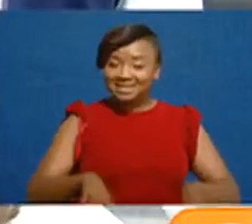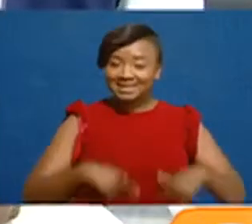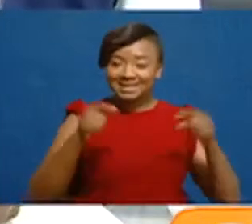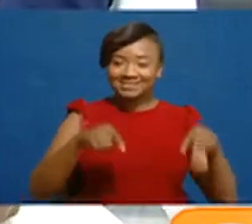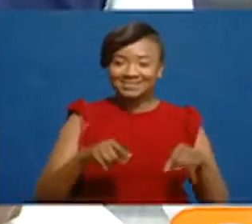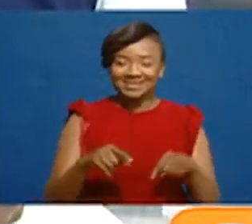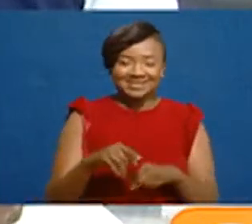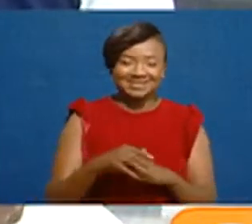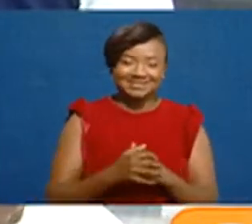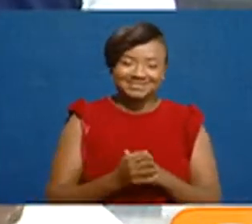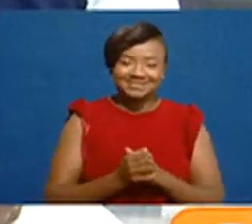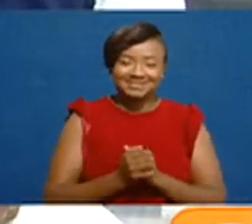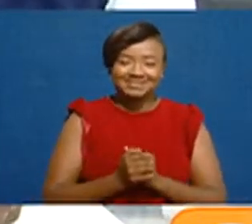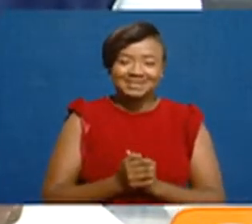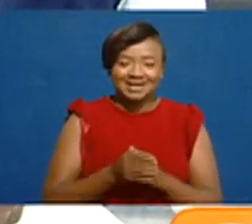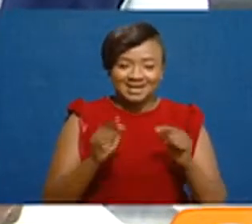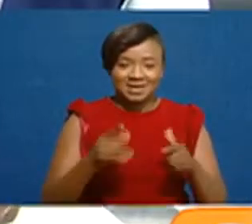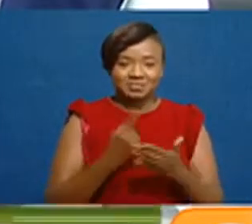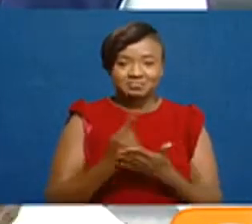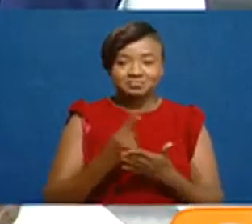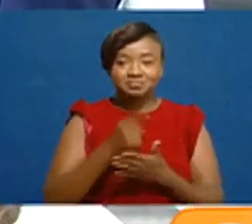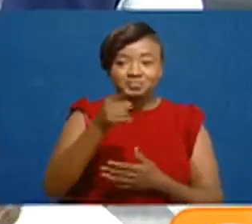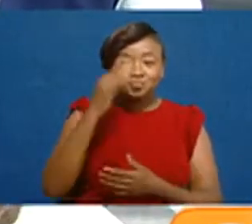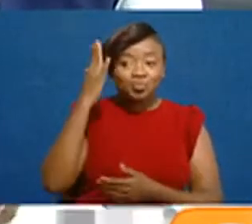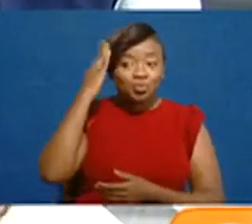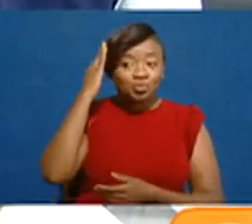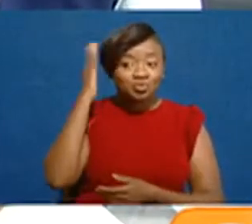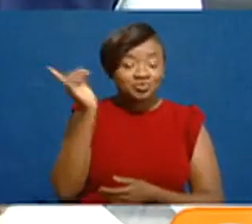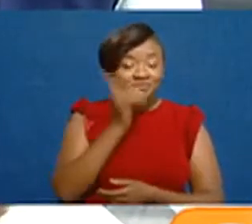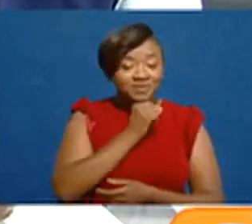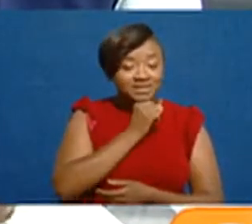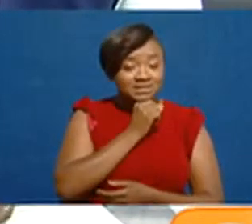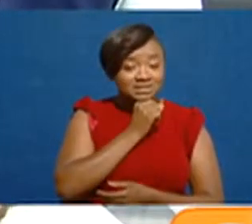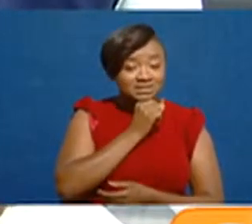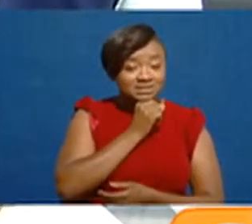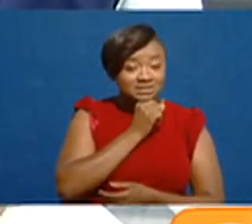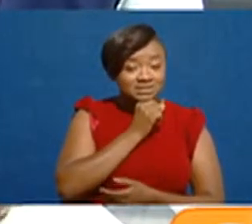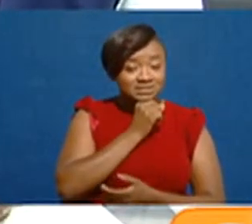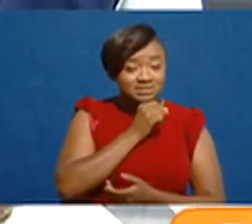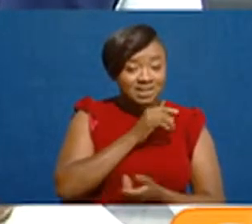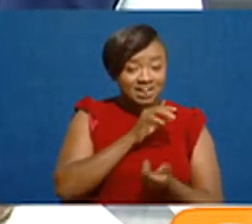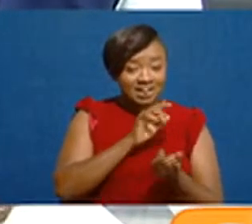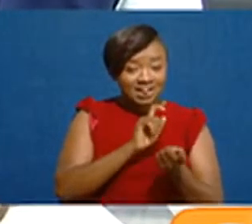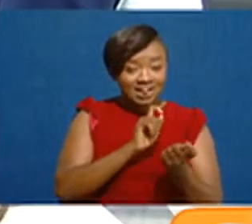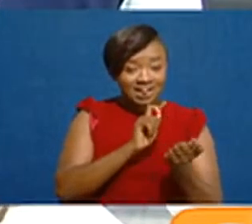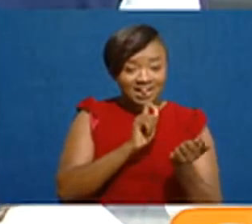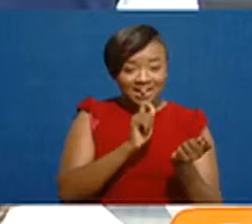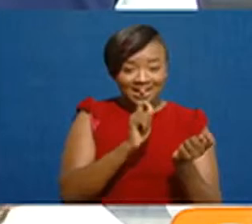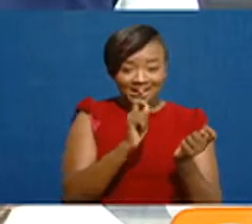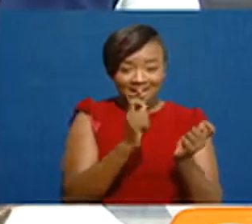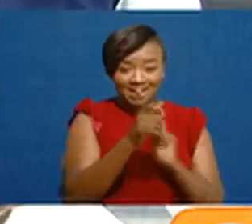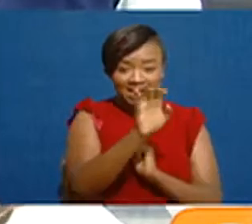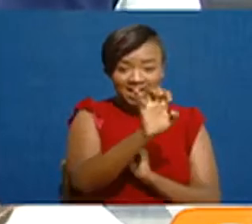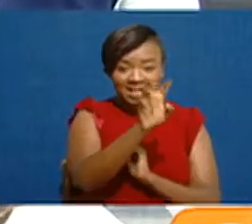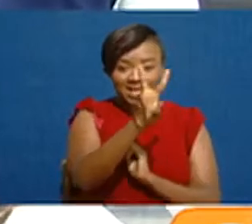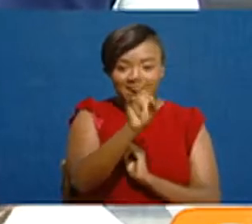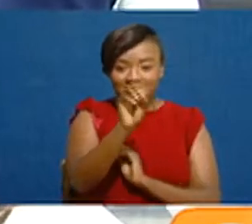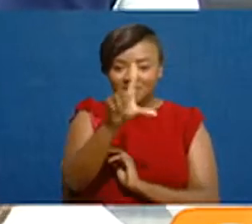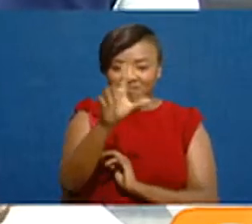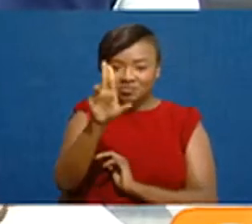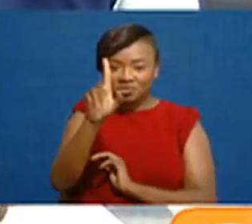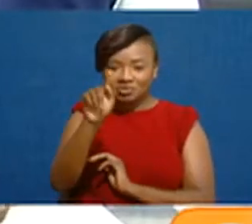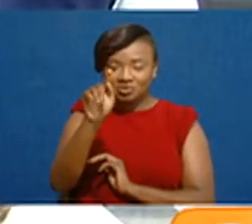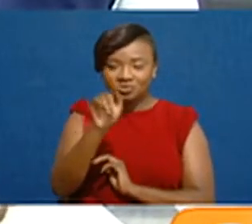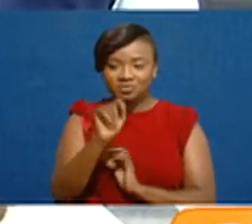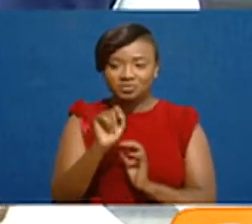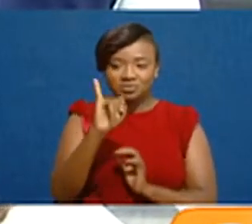Onto our weekly feature, Citizen Planet. And did you know that air pollution is currently considered as the greatest